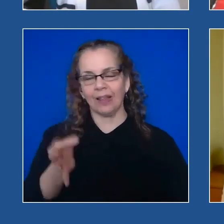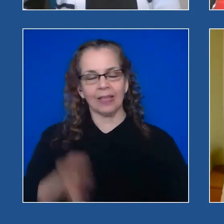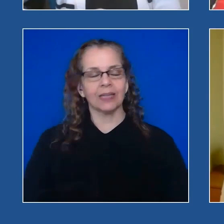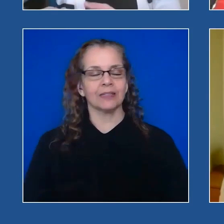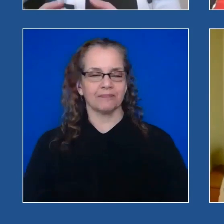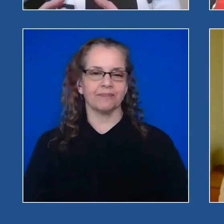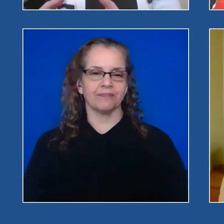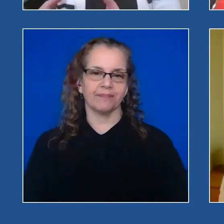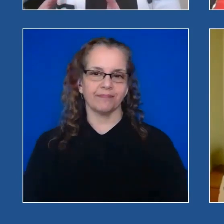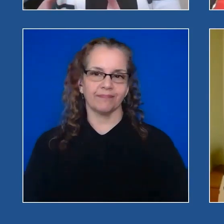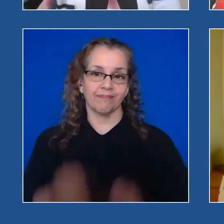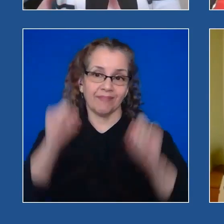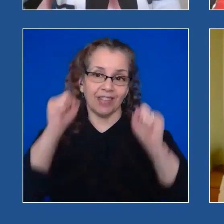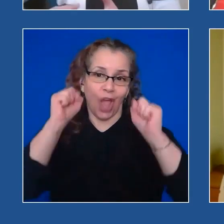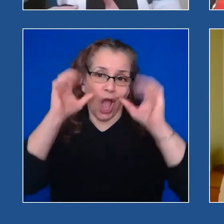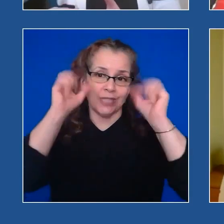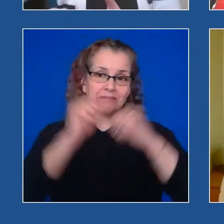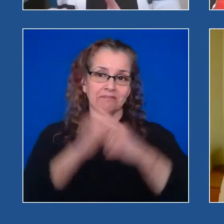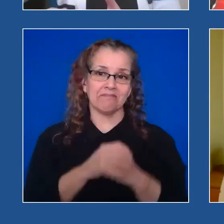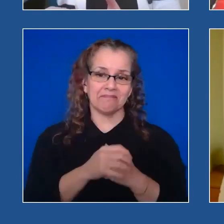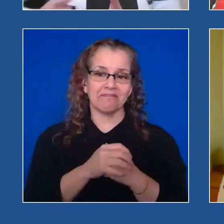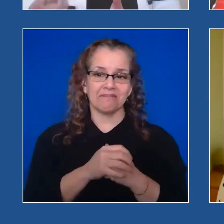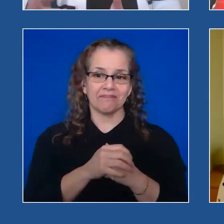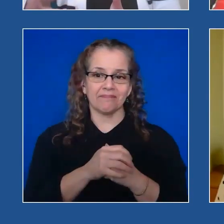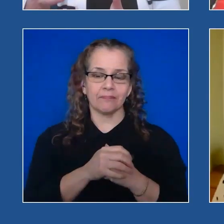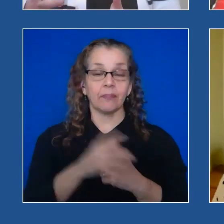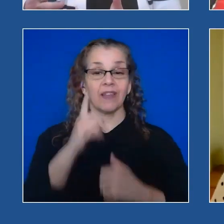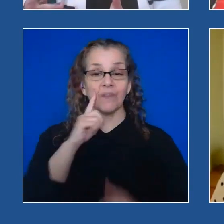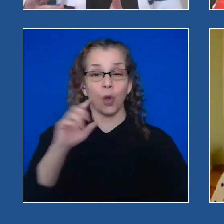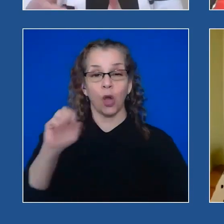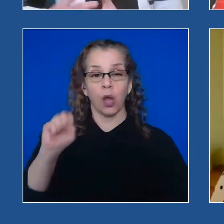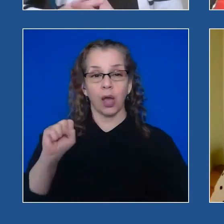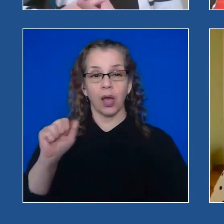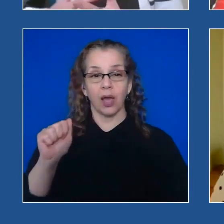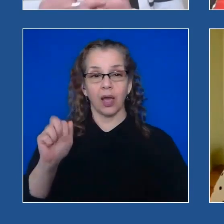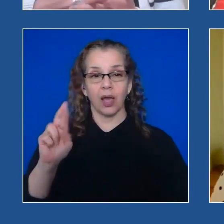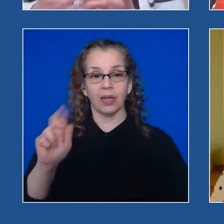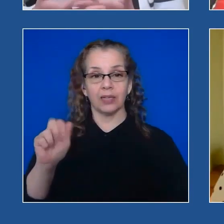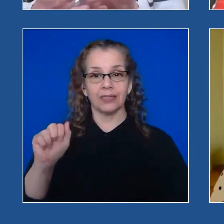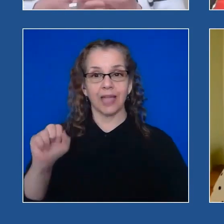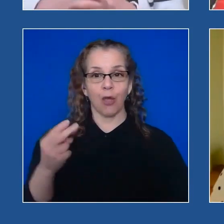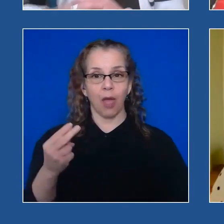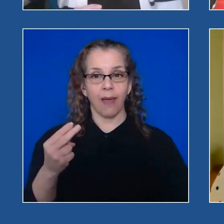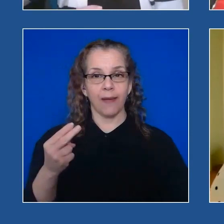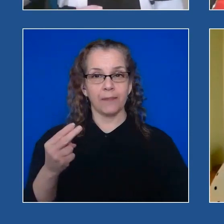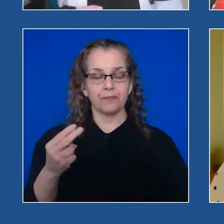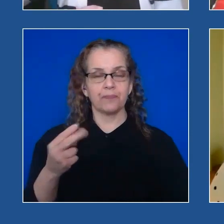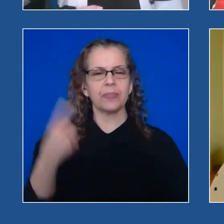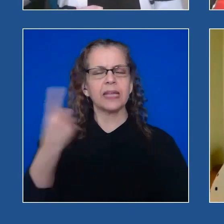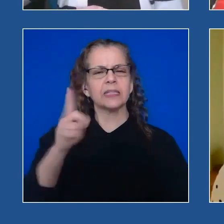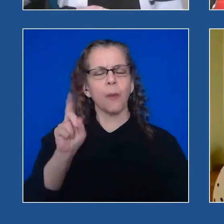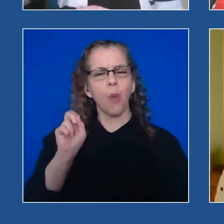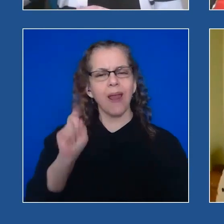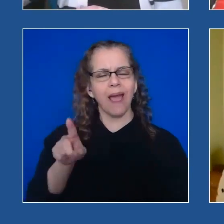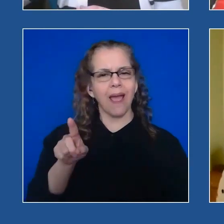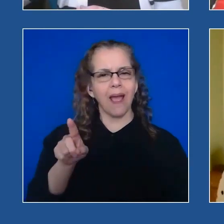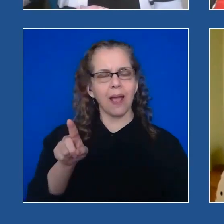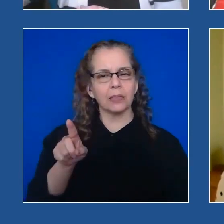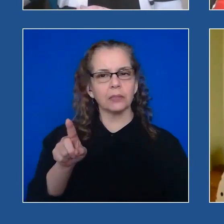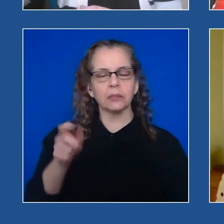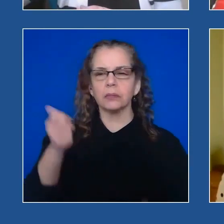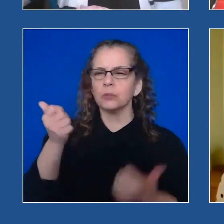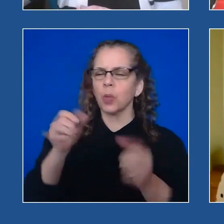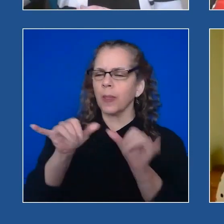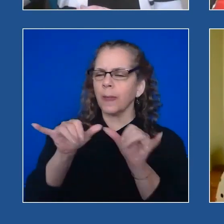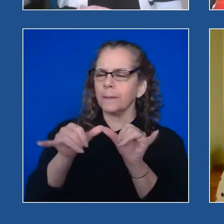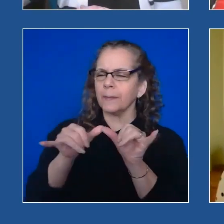Awesome. For Sarah, somebody asked, what are the measures you found most useful